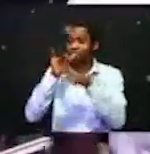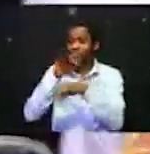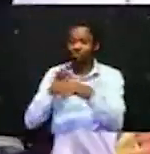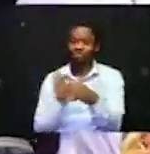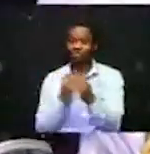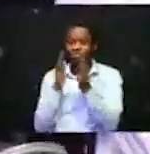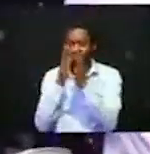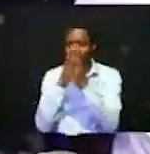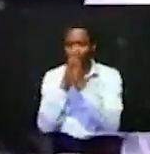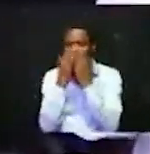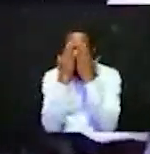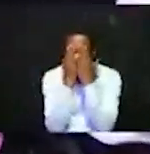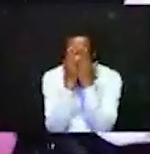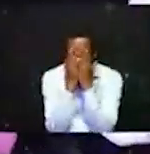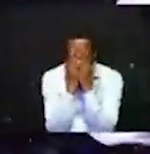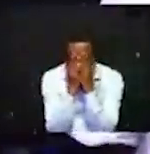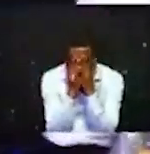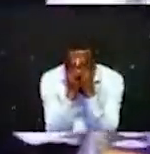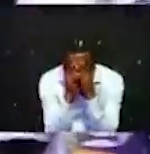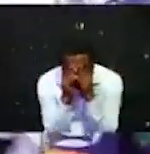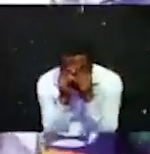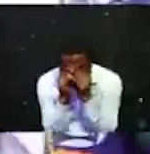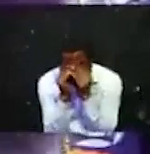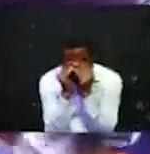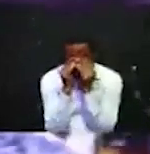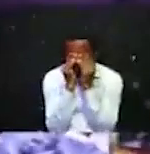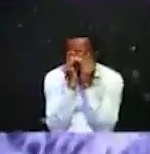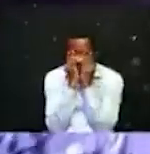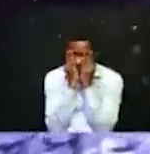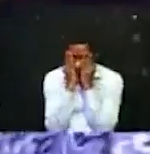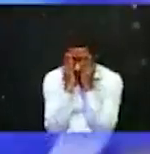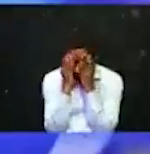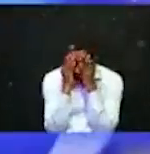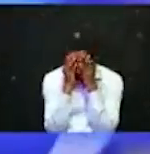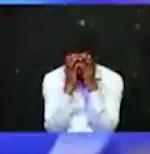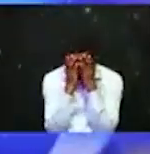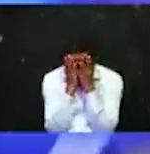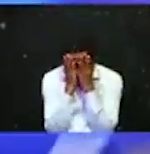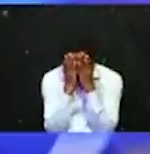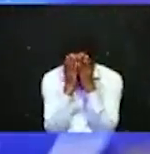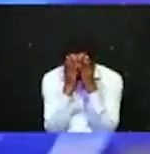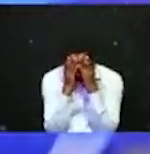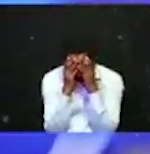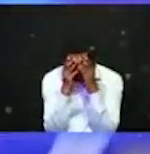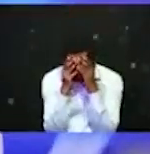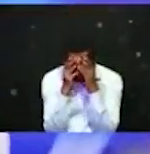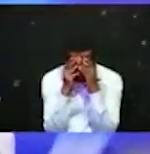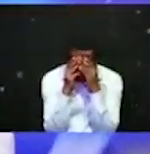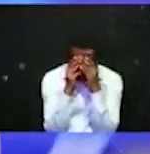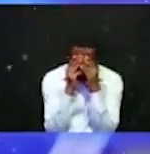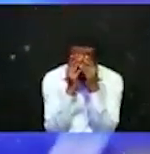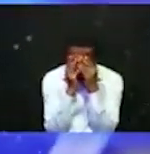of Jesus, all the evil we have spoken in the past and in the present, let God have